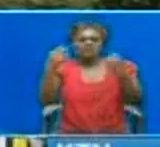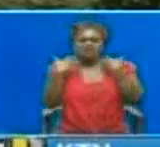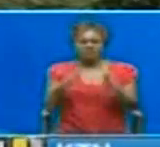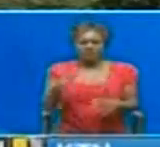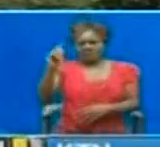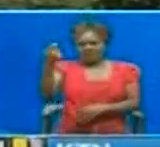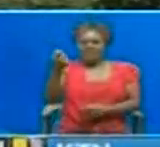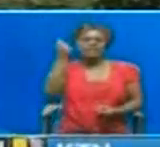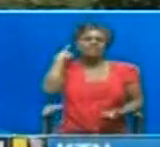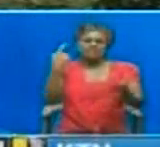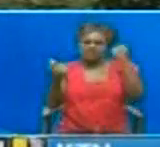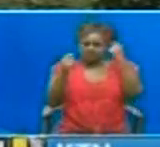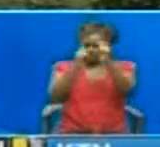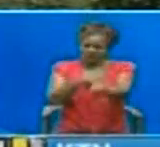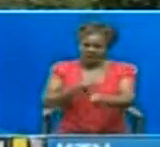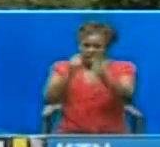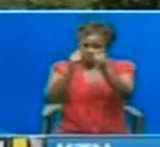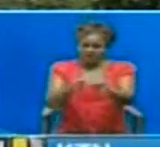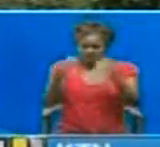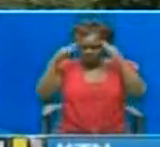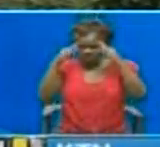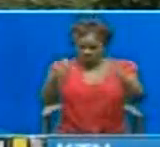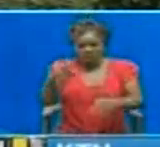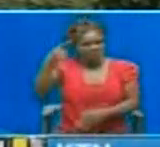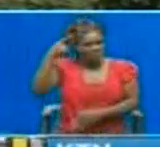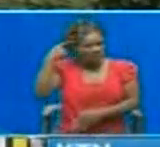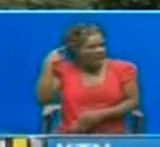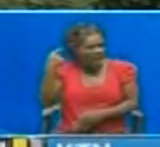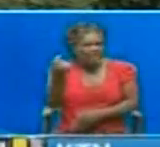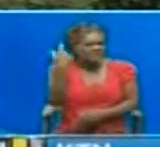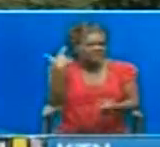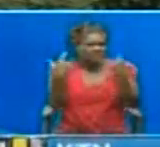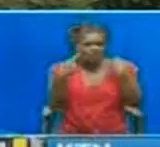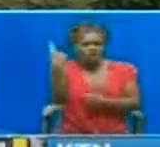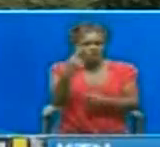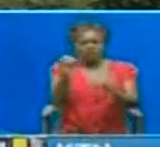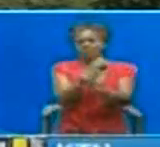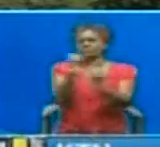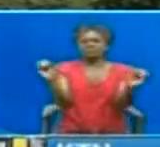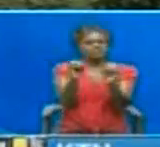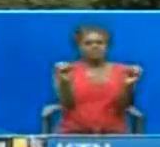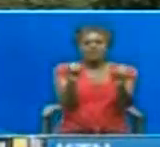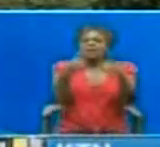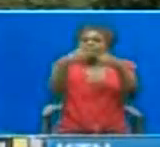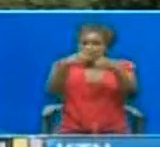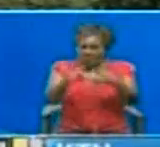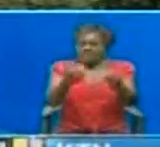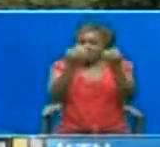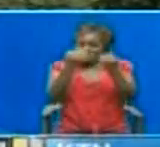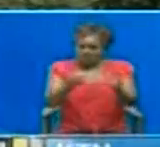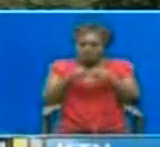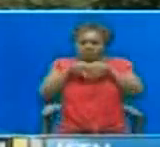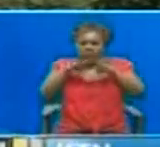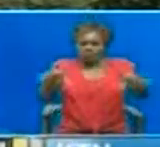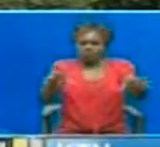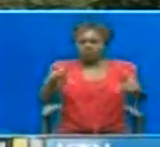The Kenyan tea farmers need not concentrate on just one type of tea, that is the black CTC tea, but there is need to